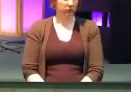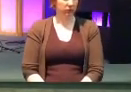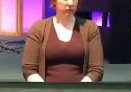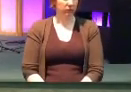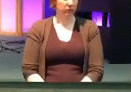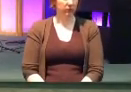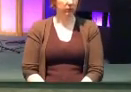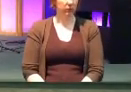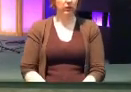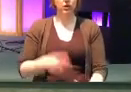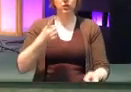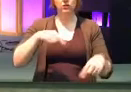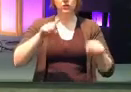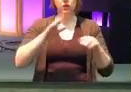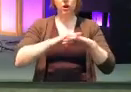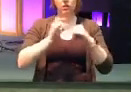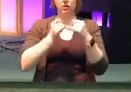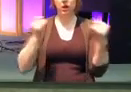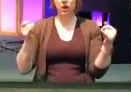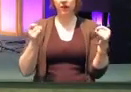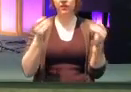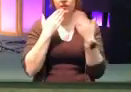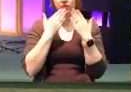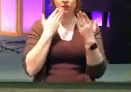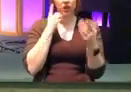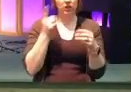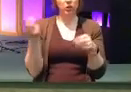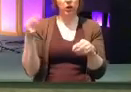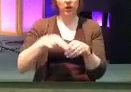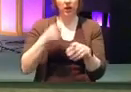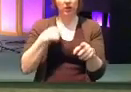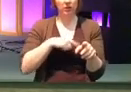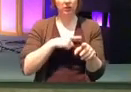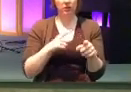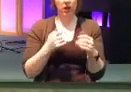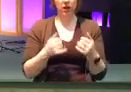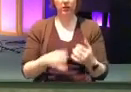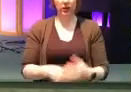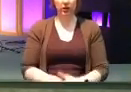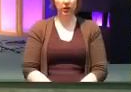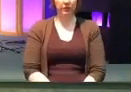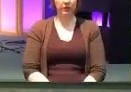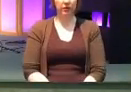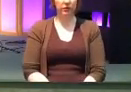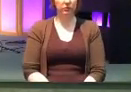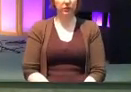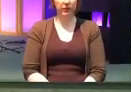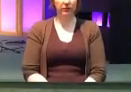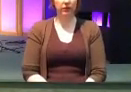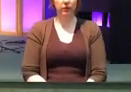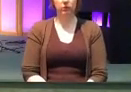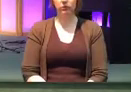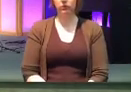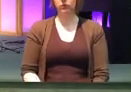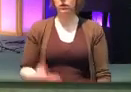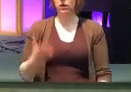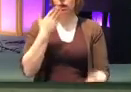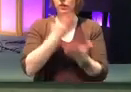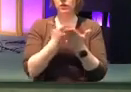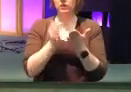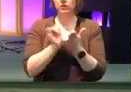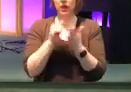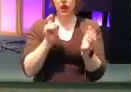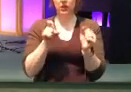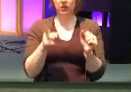Those of you that are watching online, we welcome you. Thanks for joining us today as well. Just a couple of things before I get into